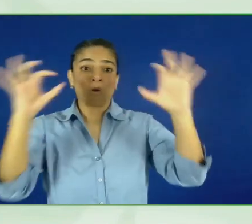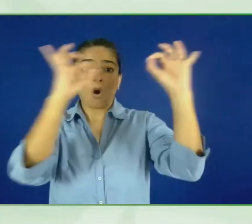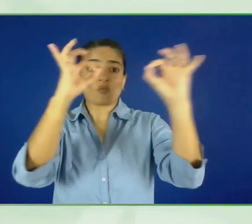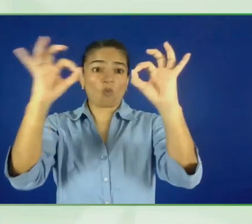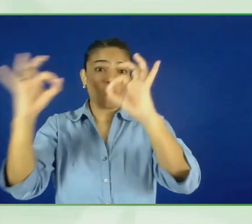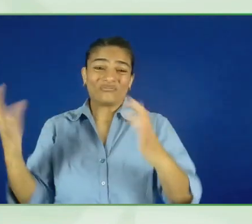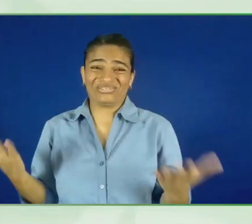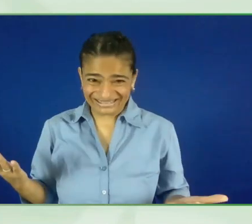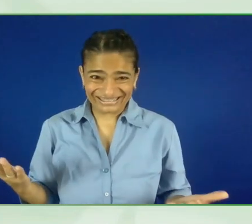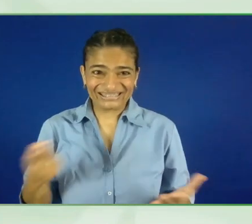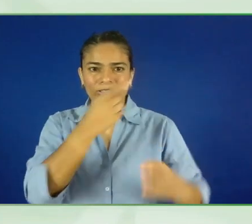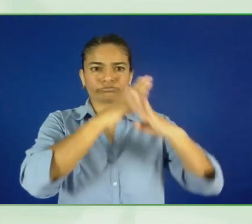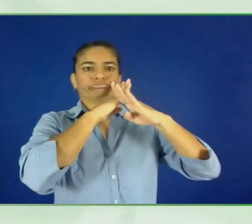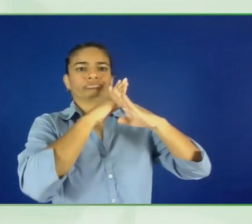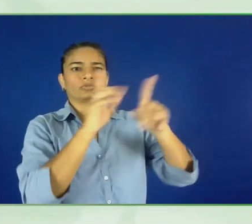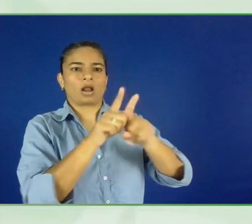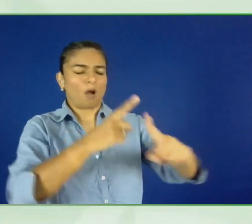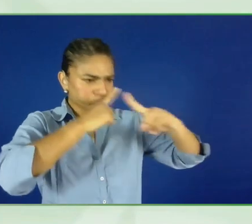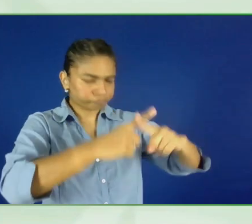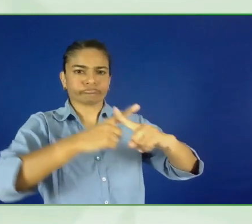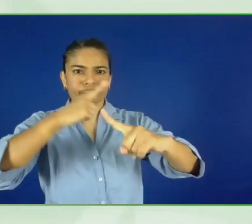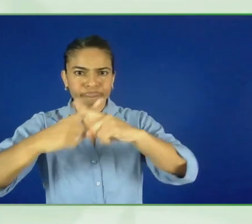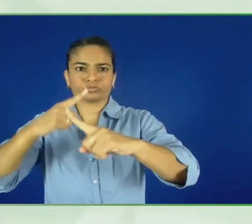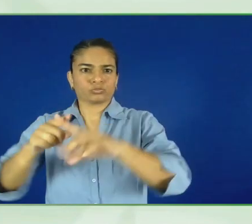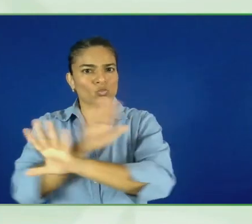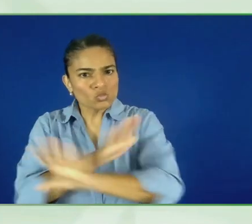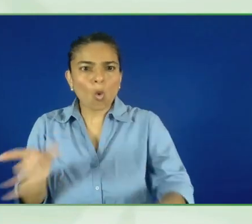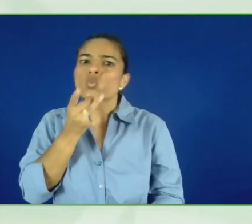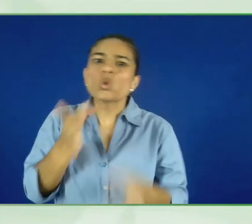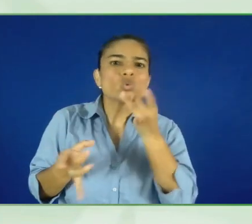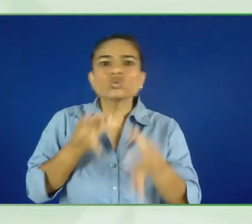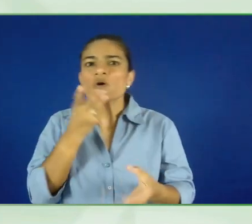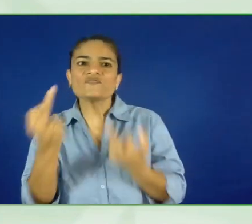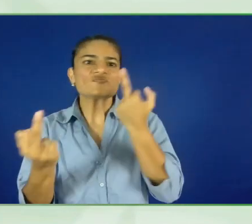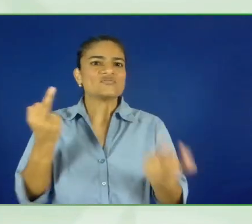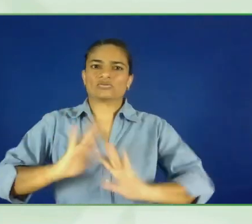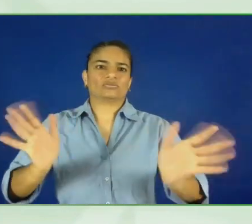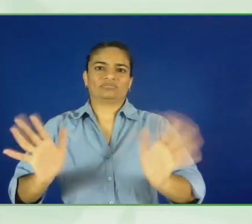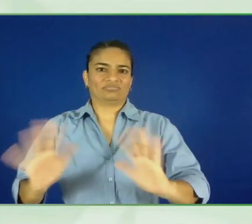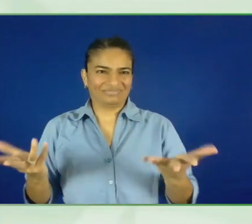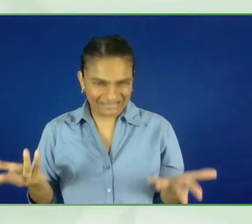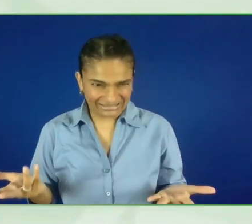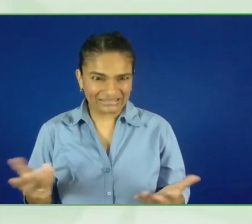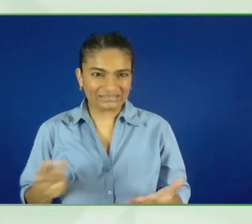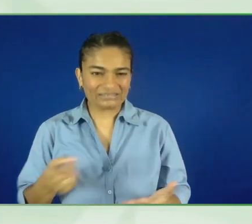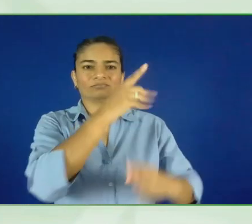some things definitely should not be used in artificial intelligence. I could try even worse words, but I think you get the